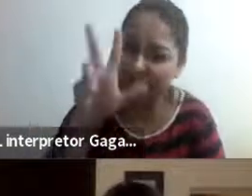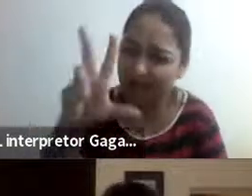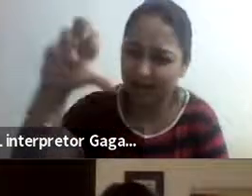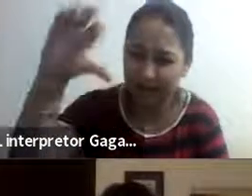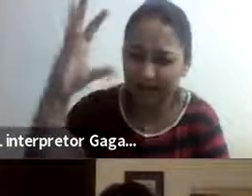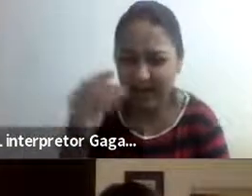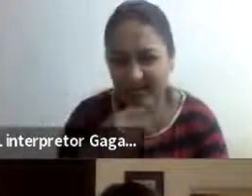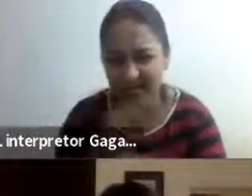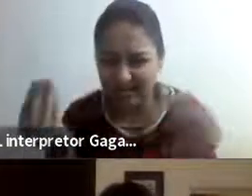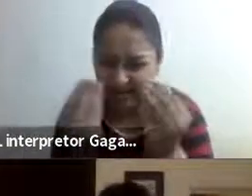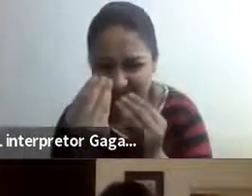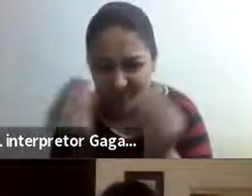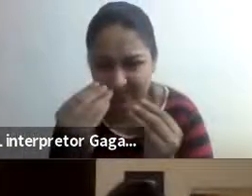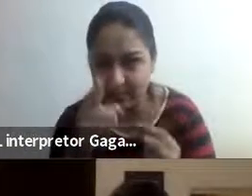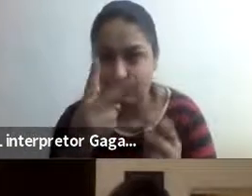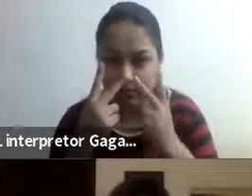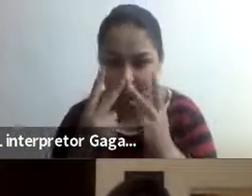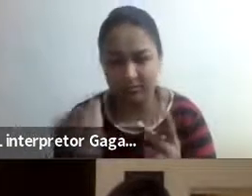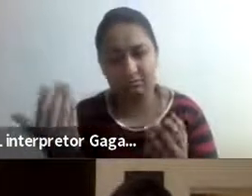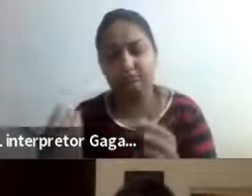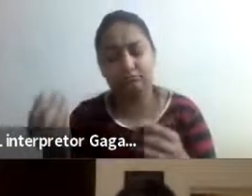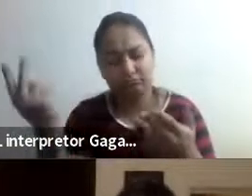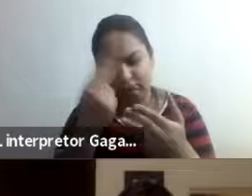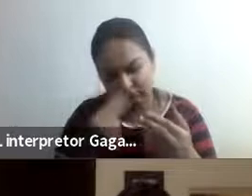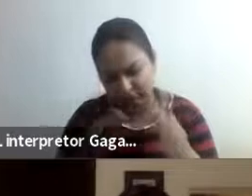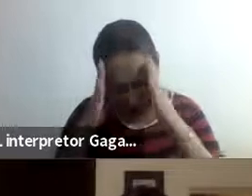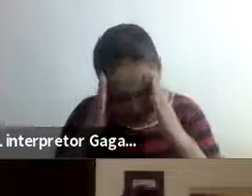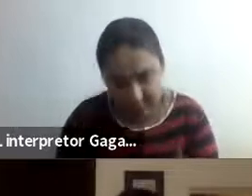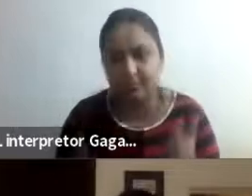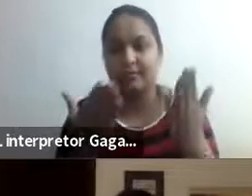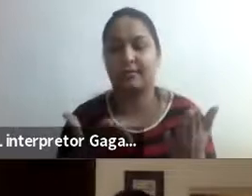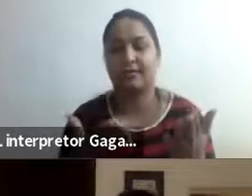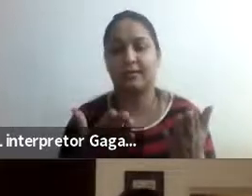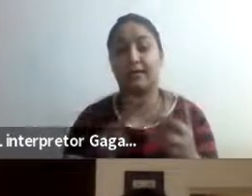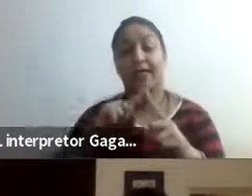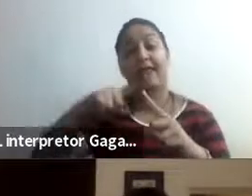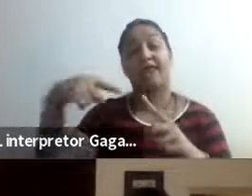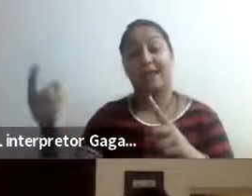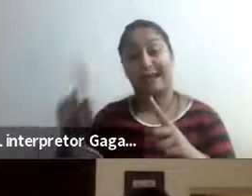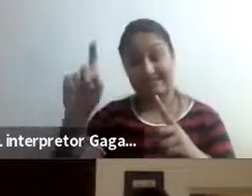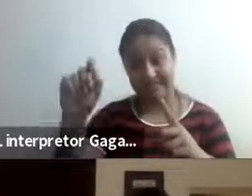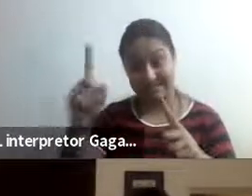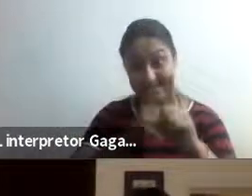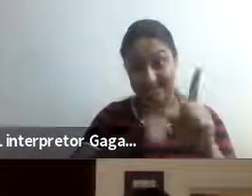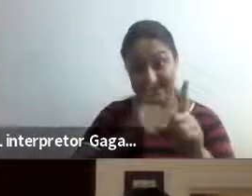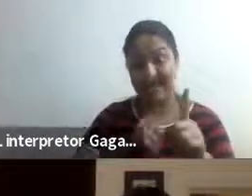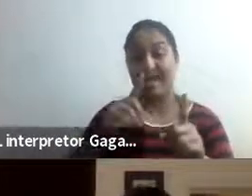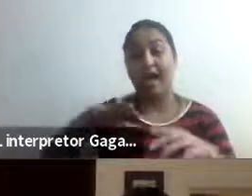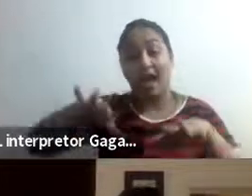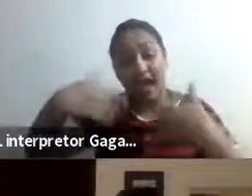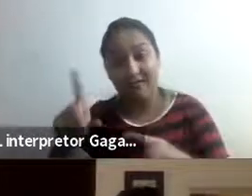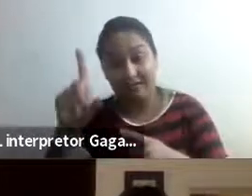Bhuribai falls very terribly ill. And the next 10 years, starting with the early